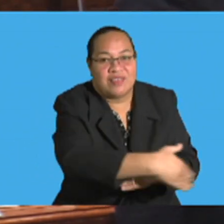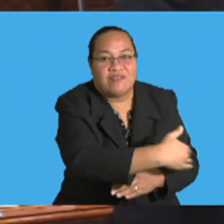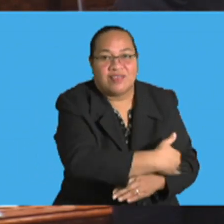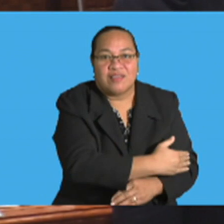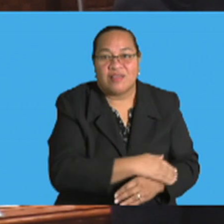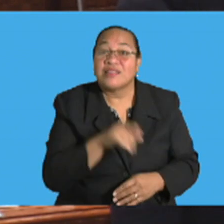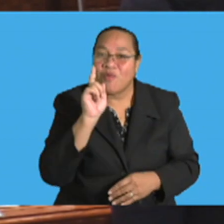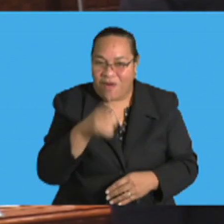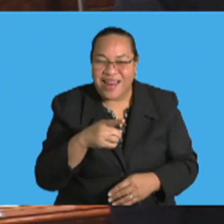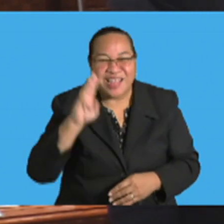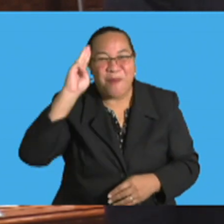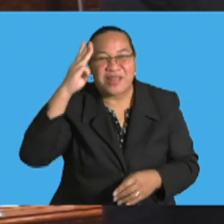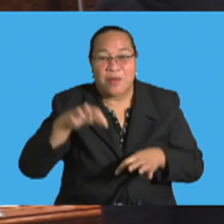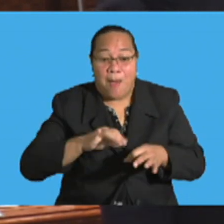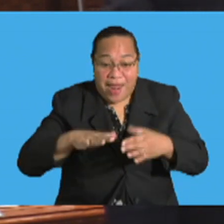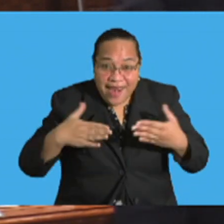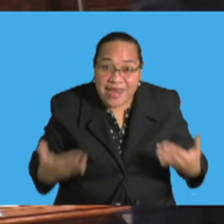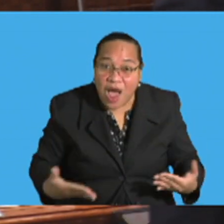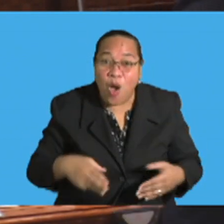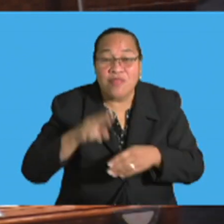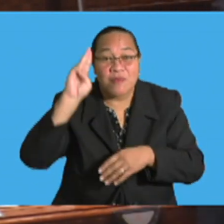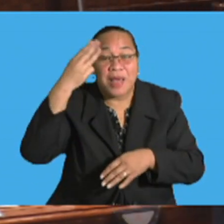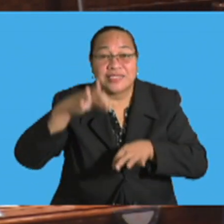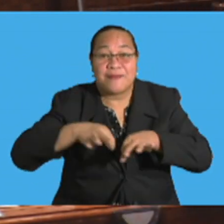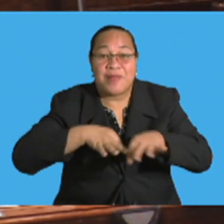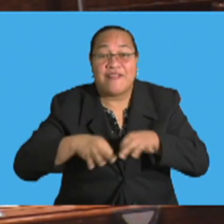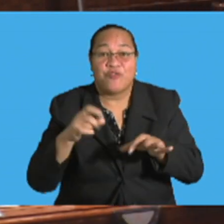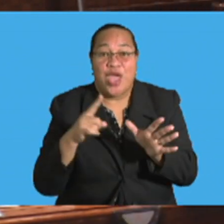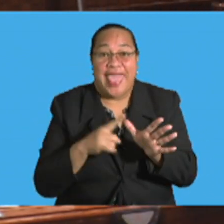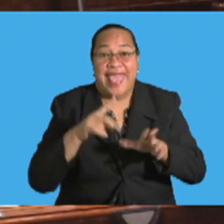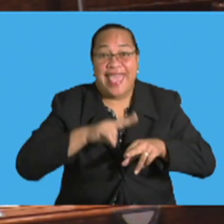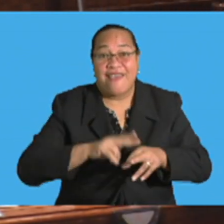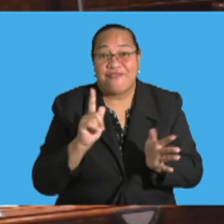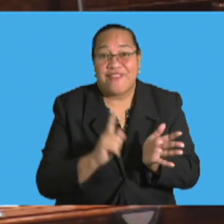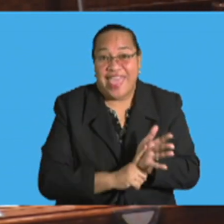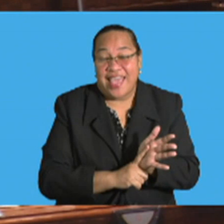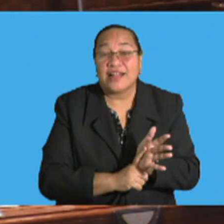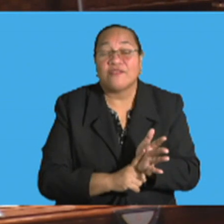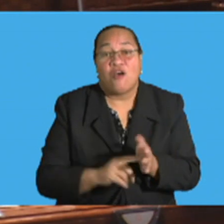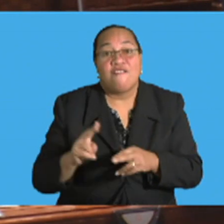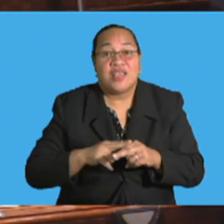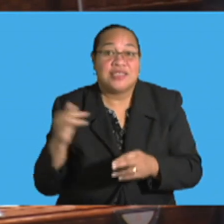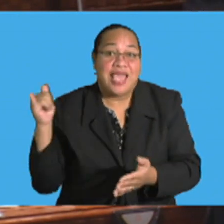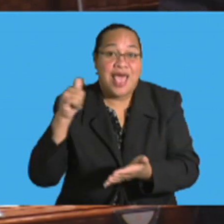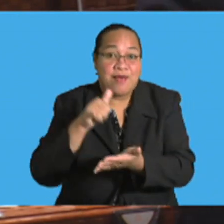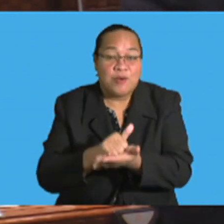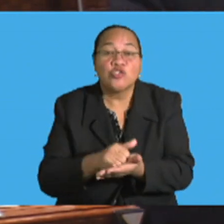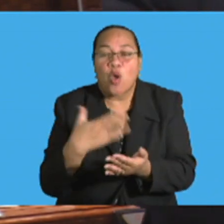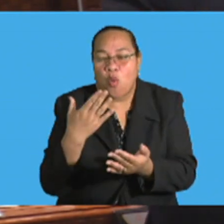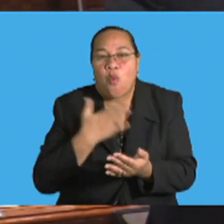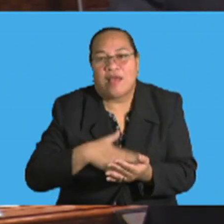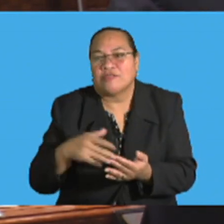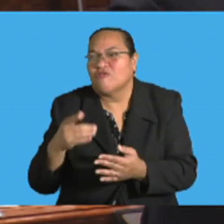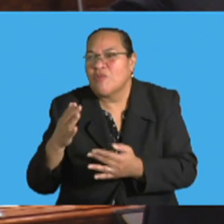about master plan. Now is the master plan for AFL, Fiji Airports, to now have another runway.